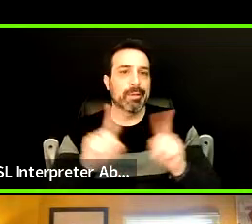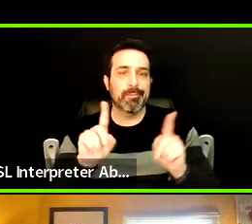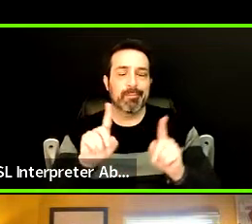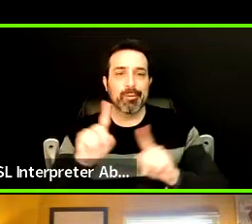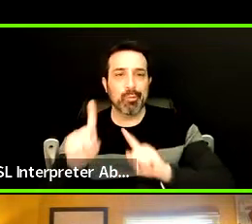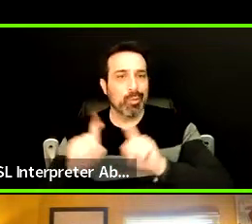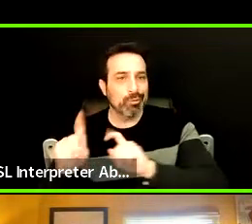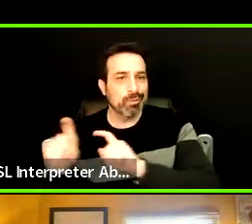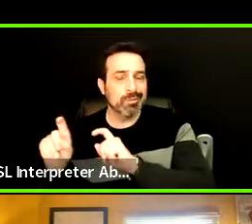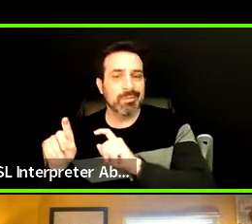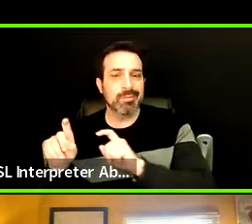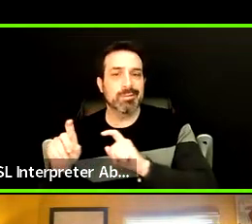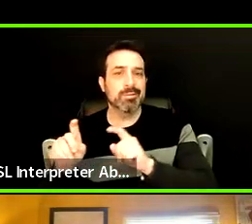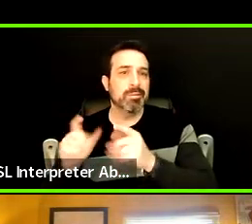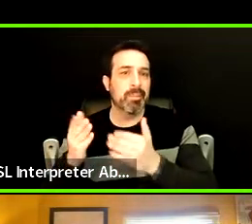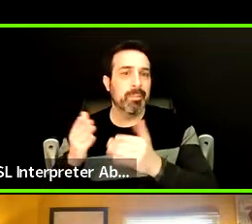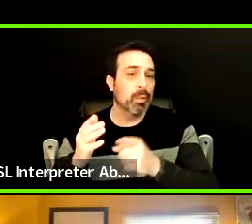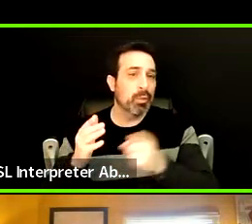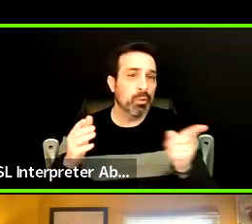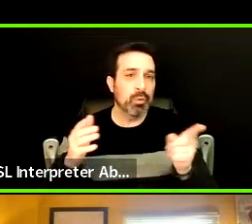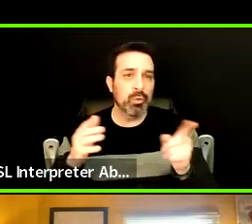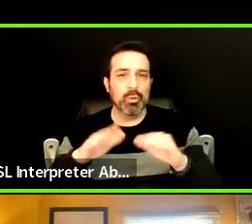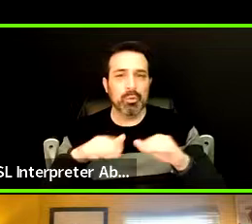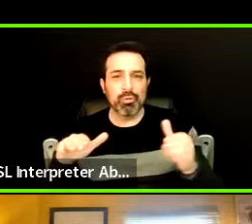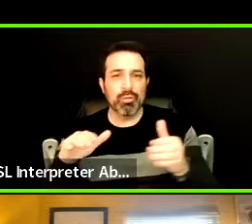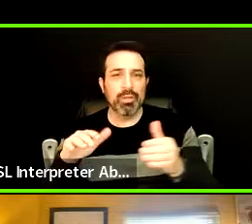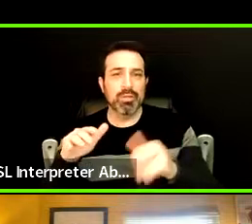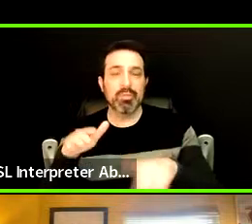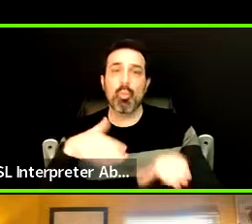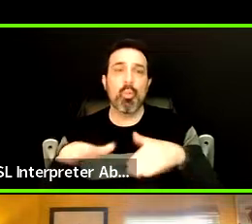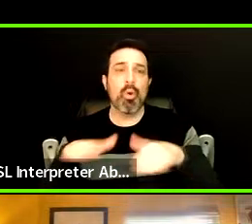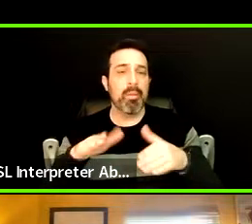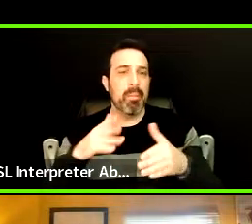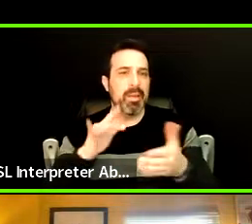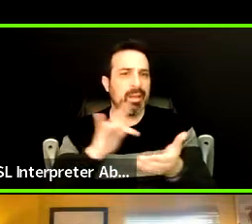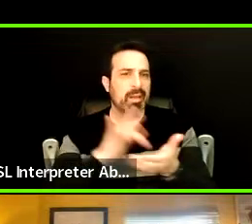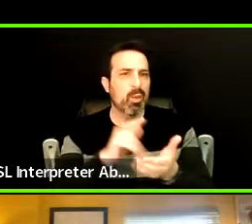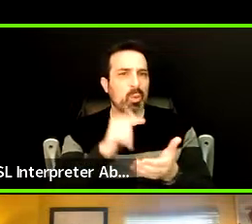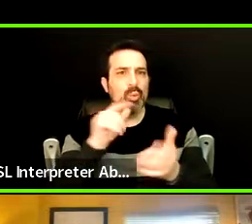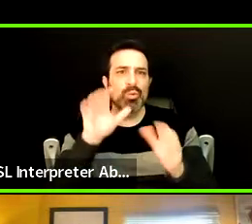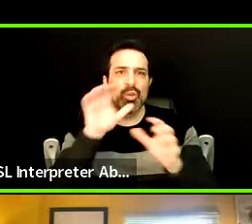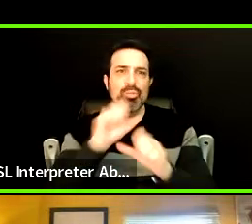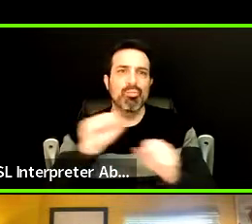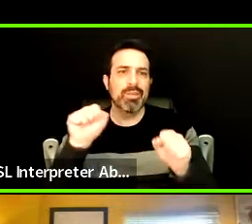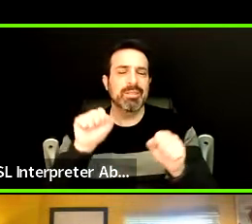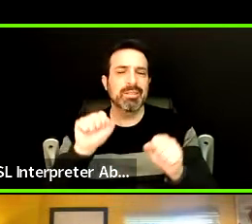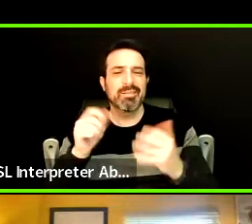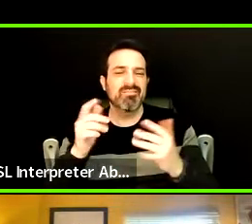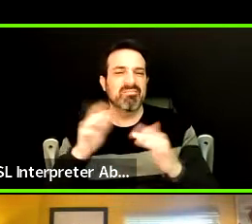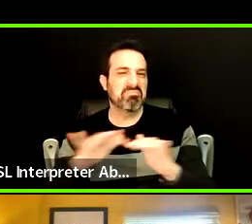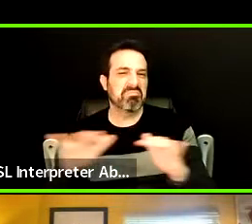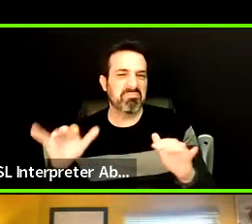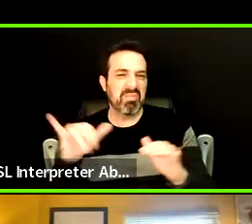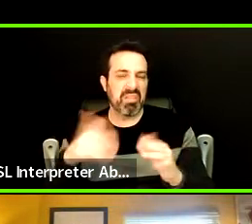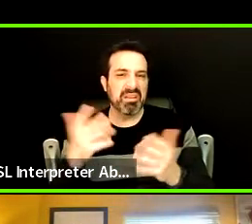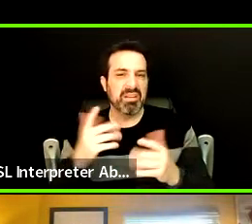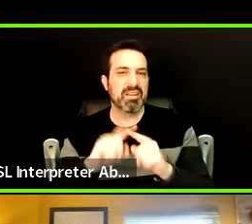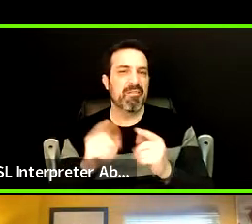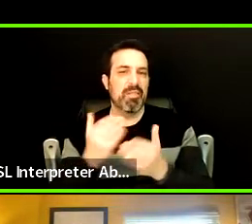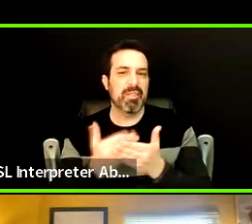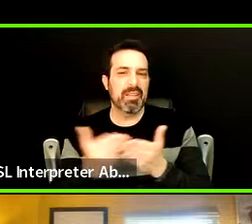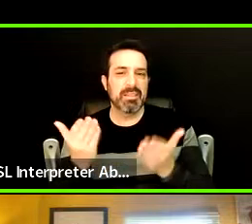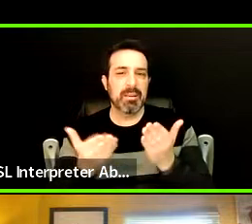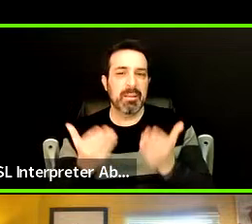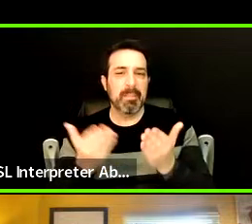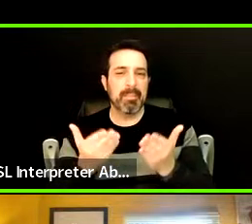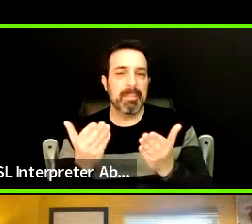that maybe like you and your kiddos might be looking at as you're walking through, like who was the president, XYZ, different things that might be